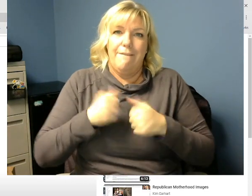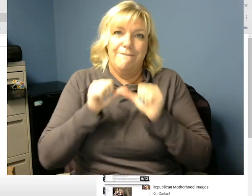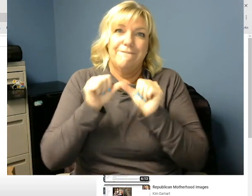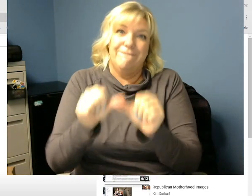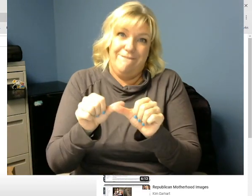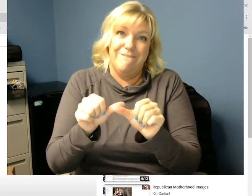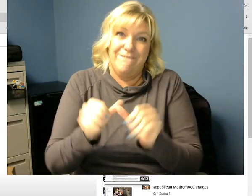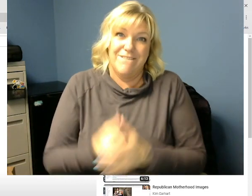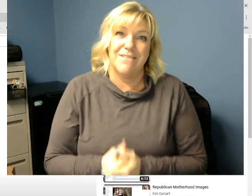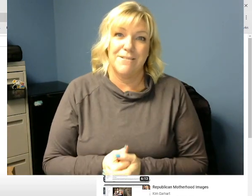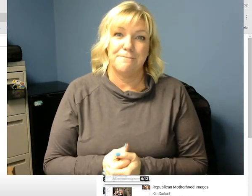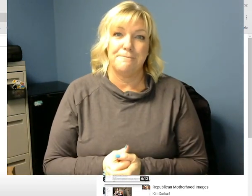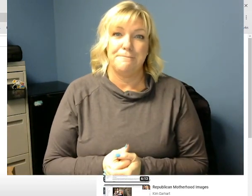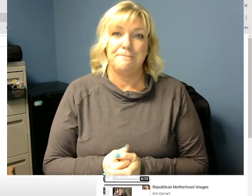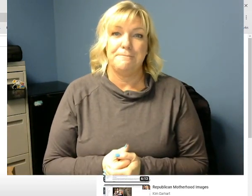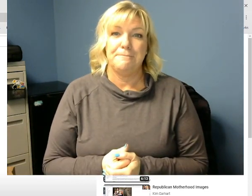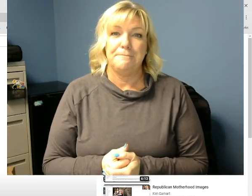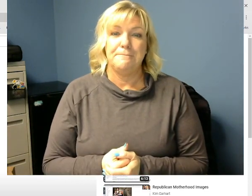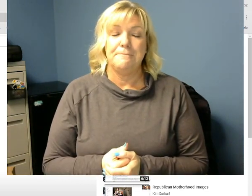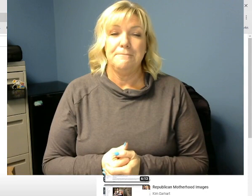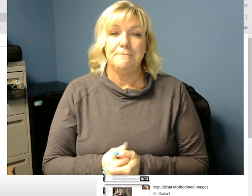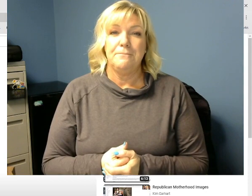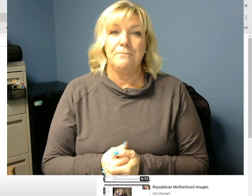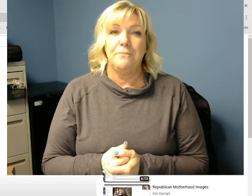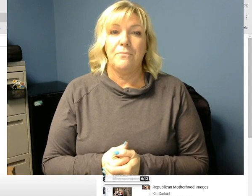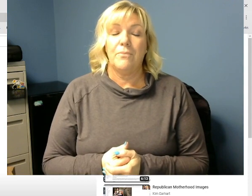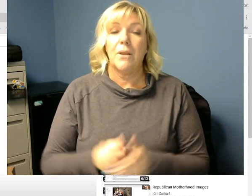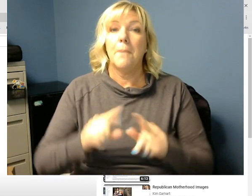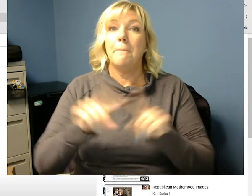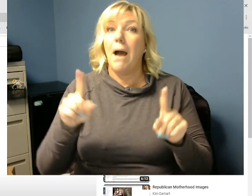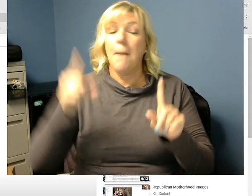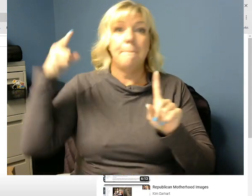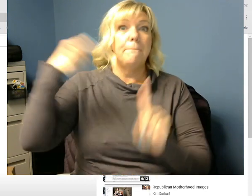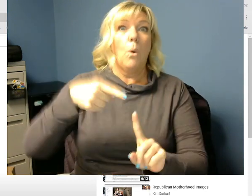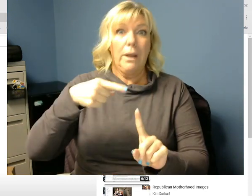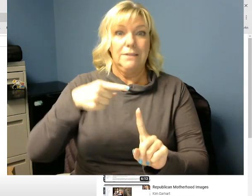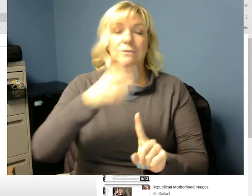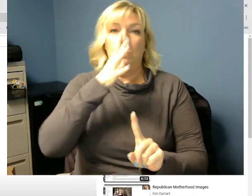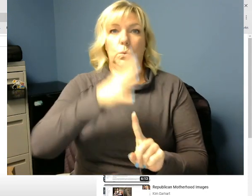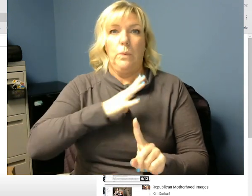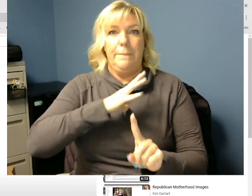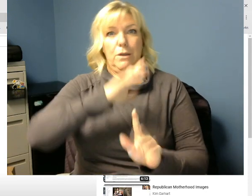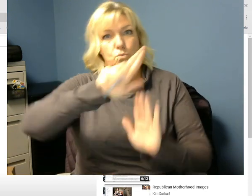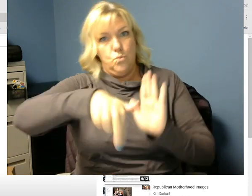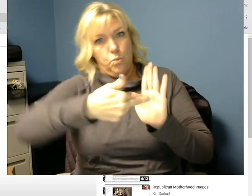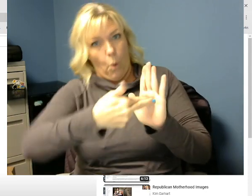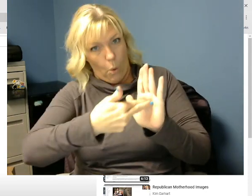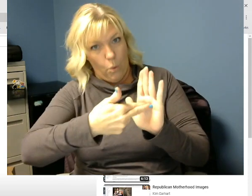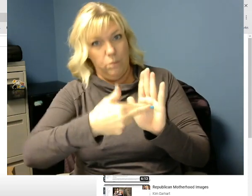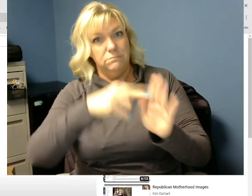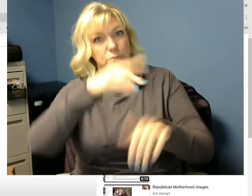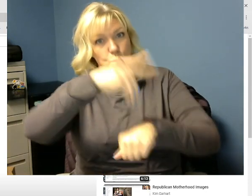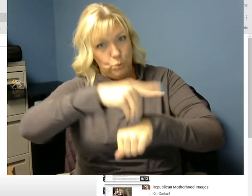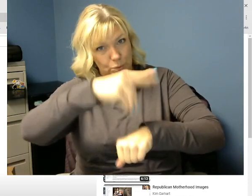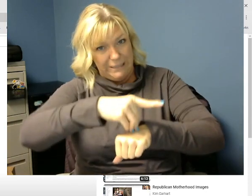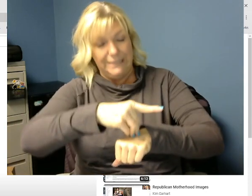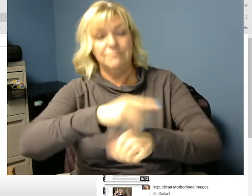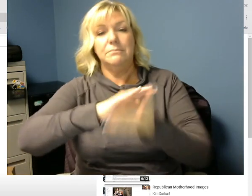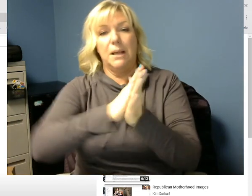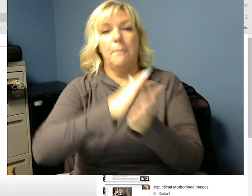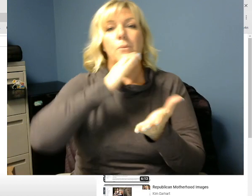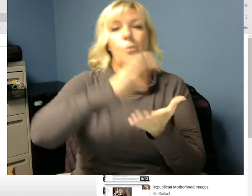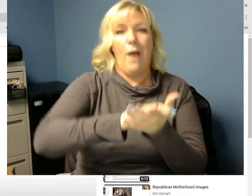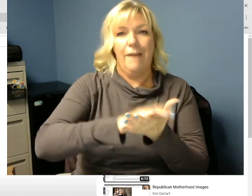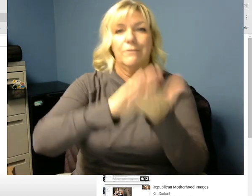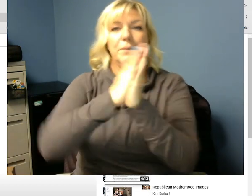see the role is to be a wife or a mother. So those commonalities. So ultimately